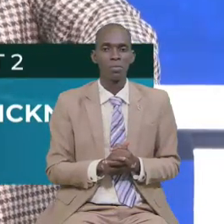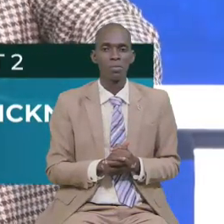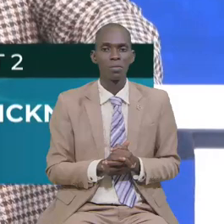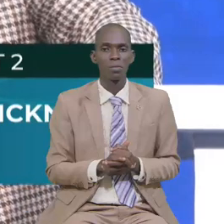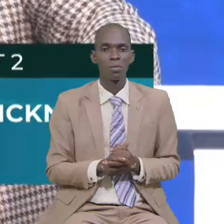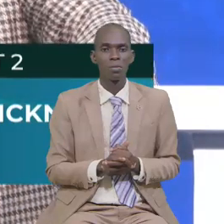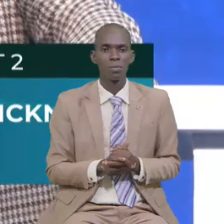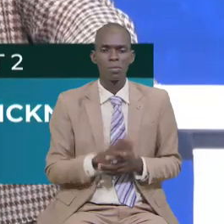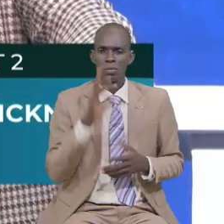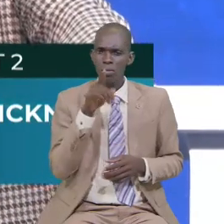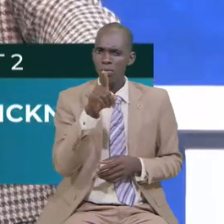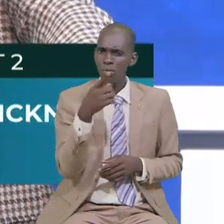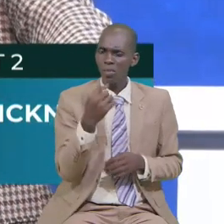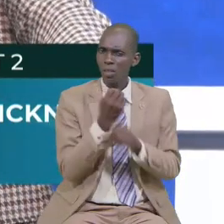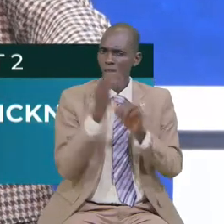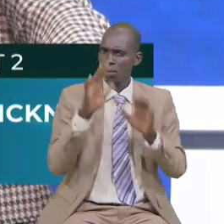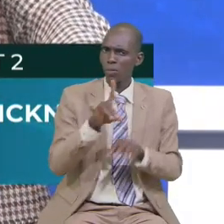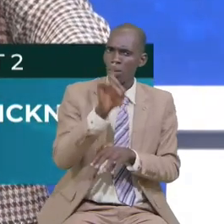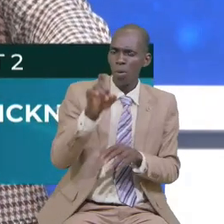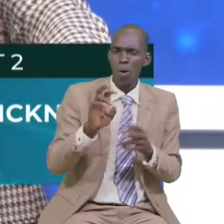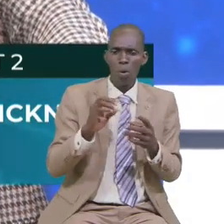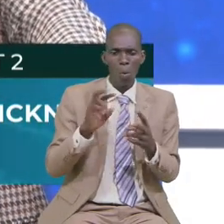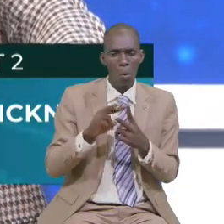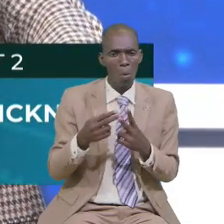Are you the Savior, or do we look for another?